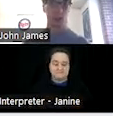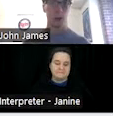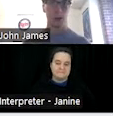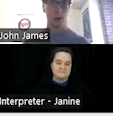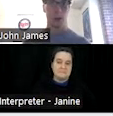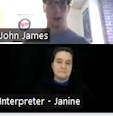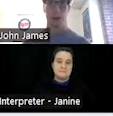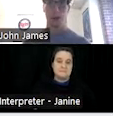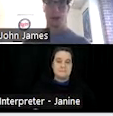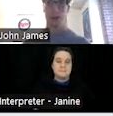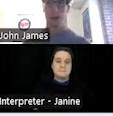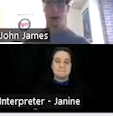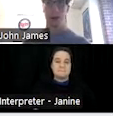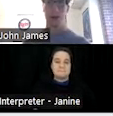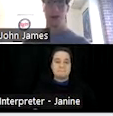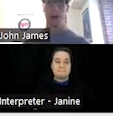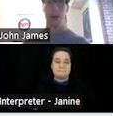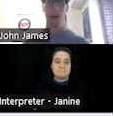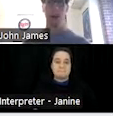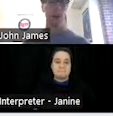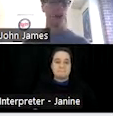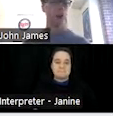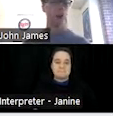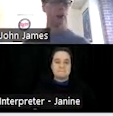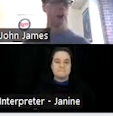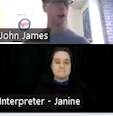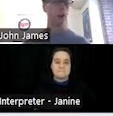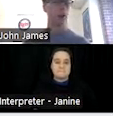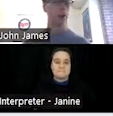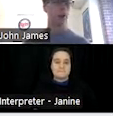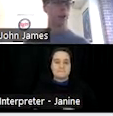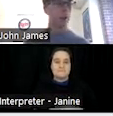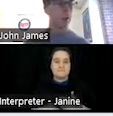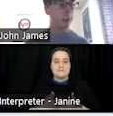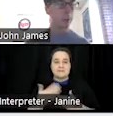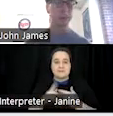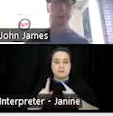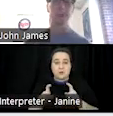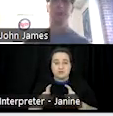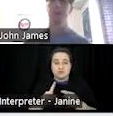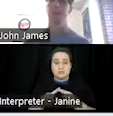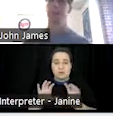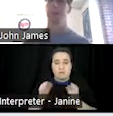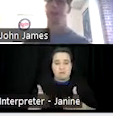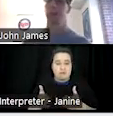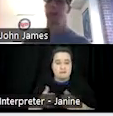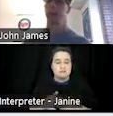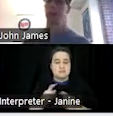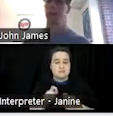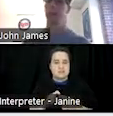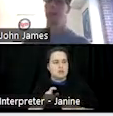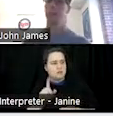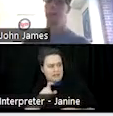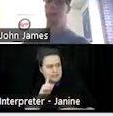All right, now this next question is talking about a specific class. Does it have to be in